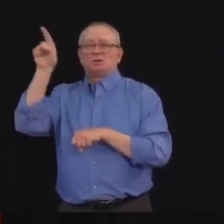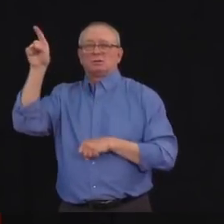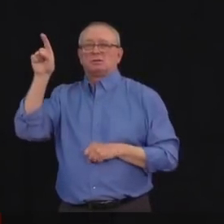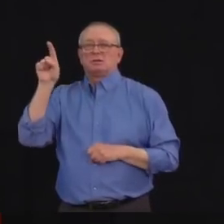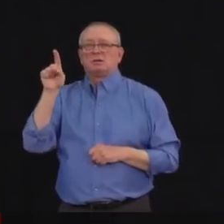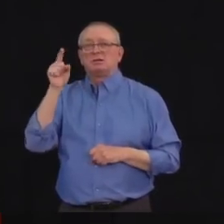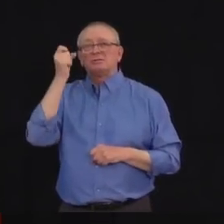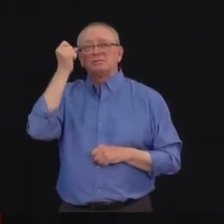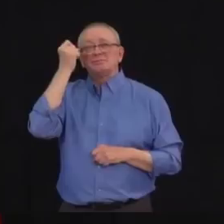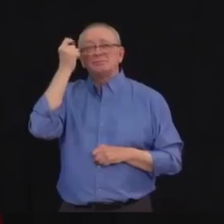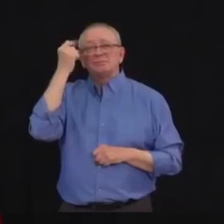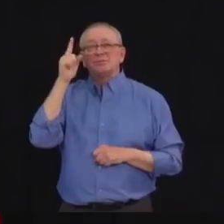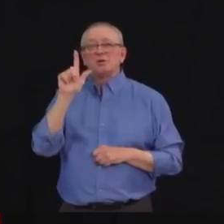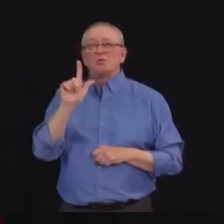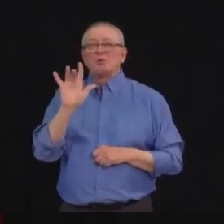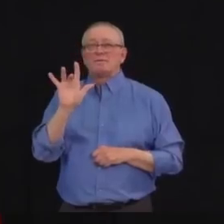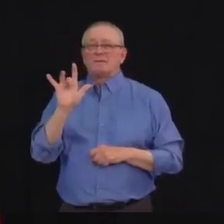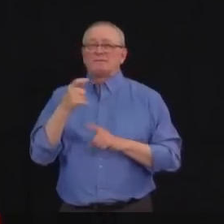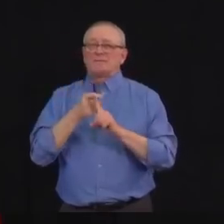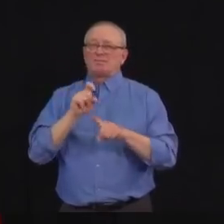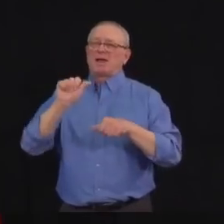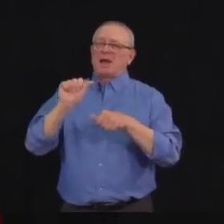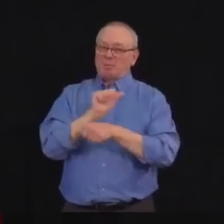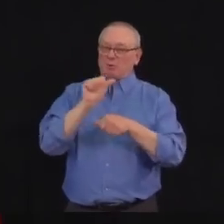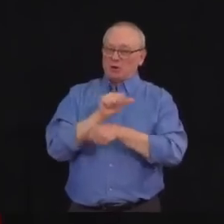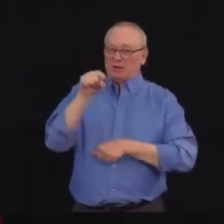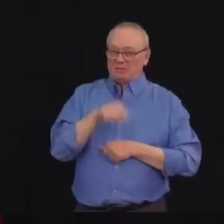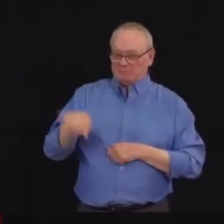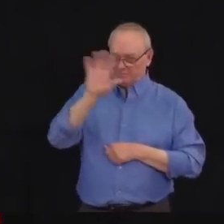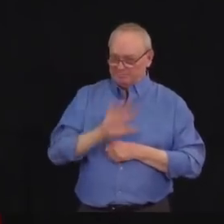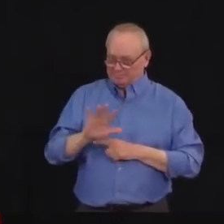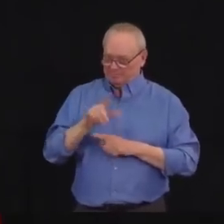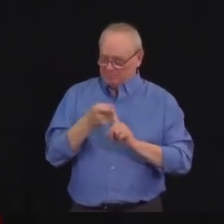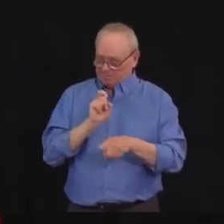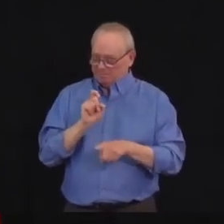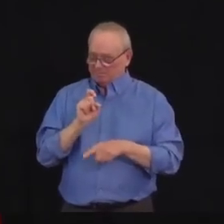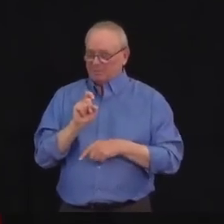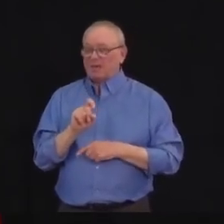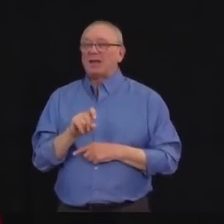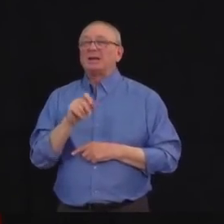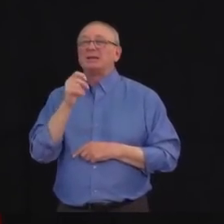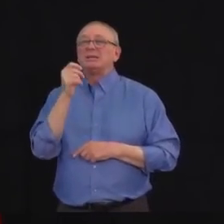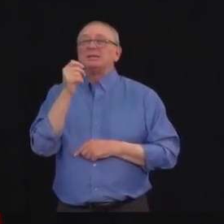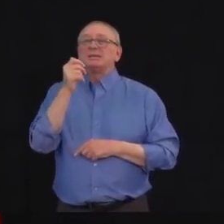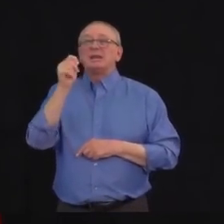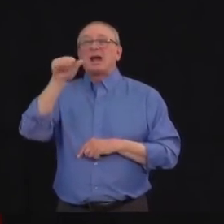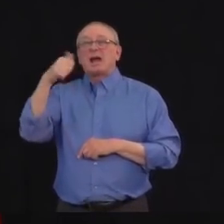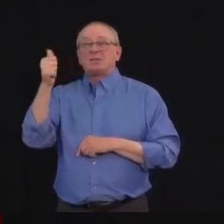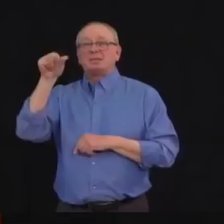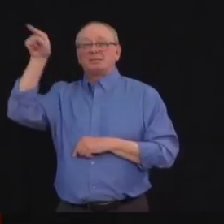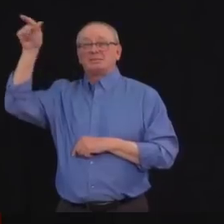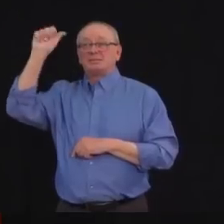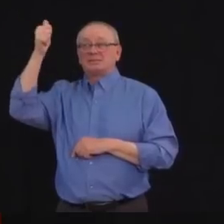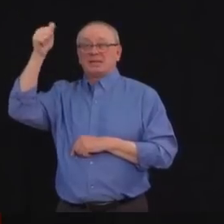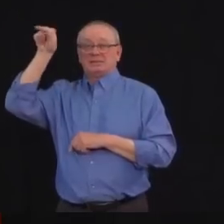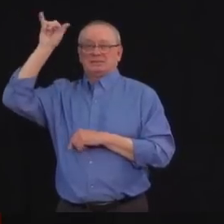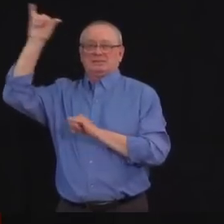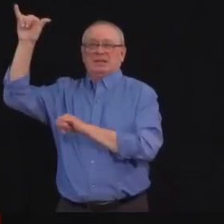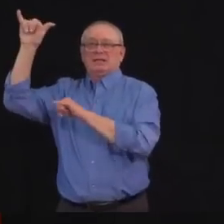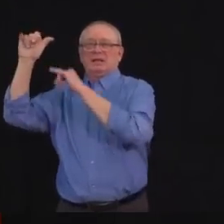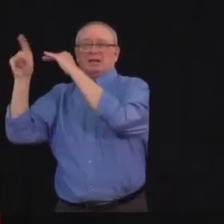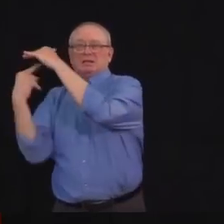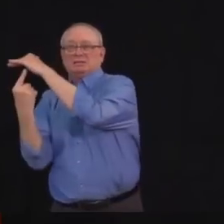25 individuals are located in Alberta, with 10 being isolated at the work camp and 15